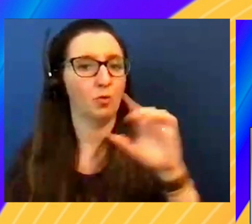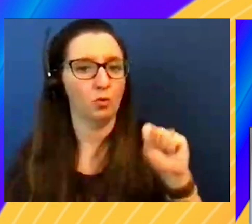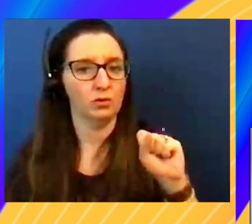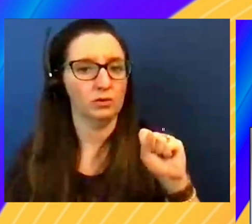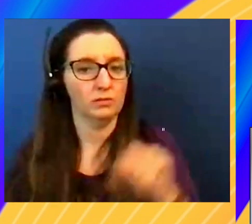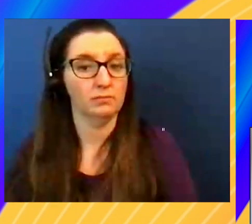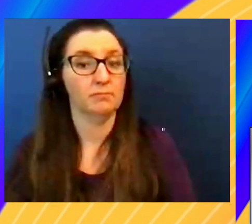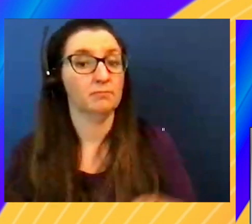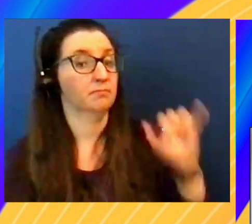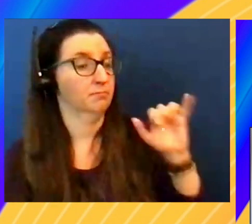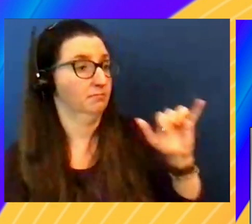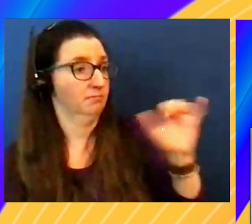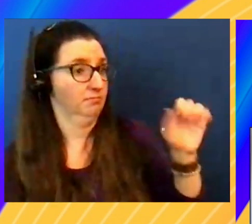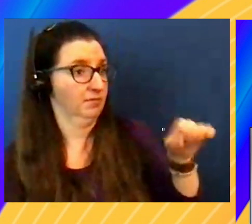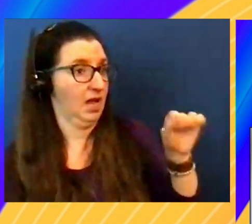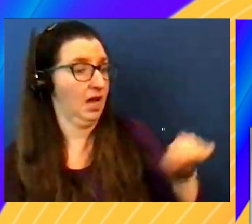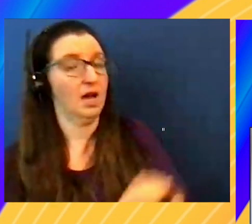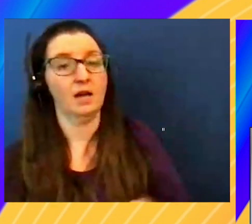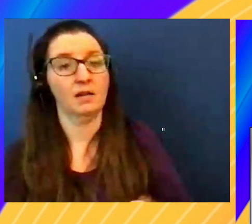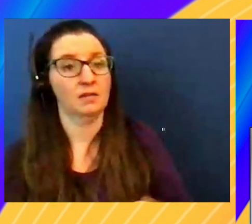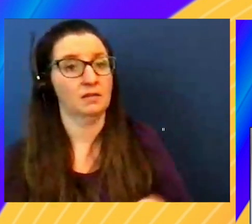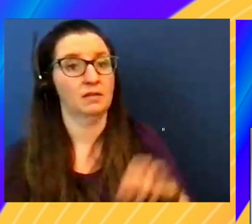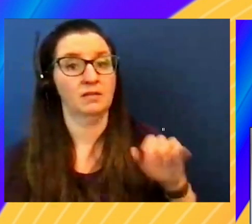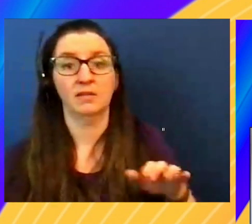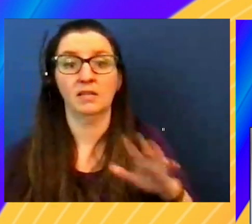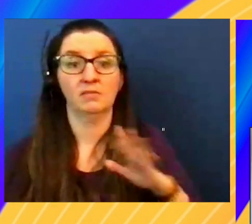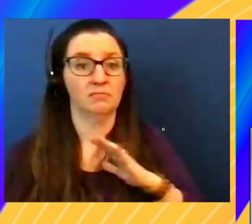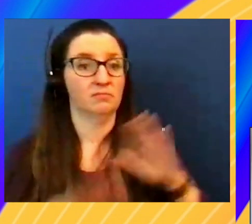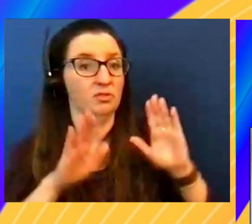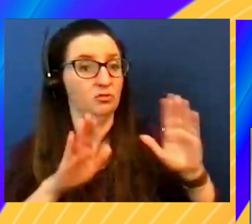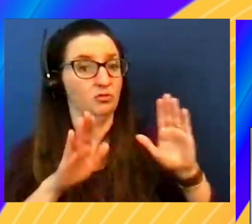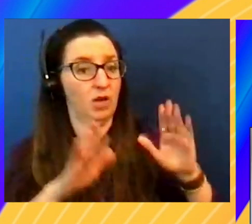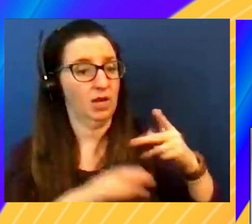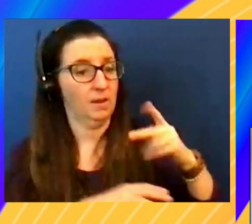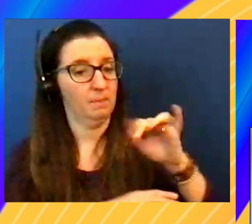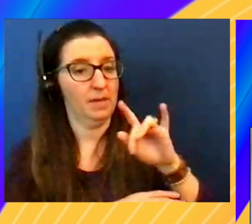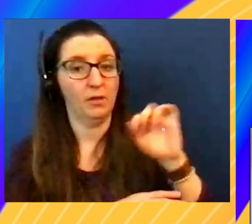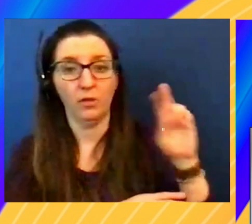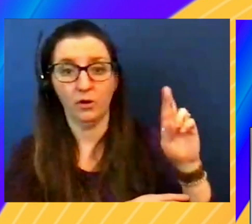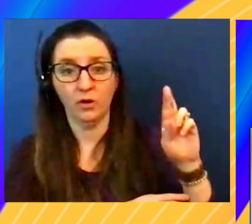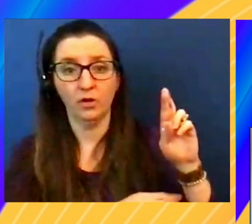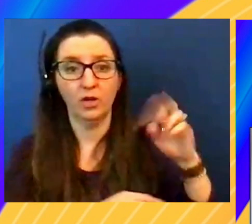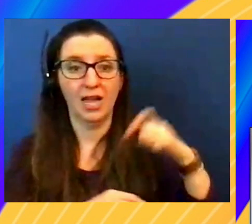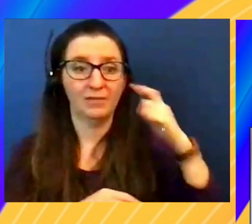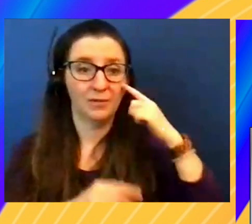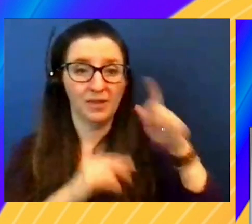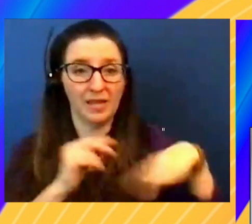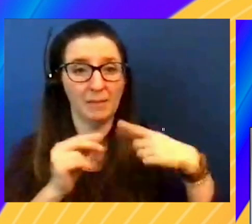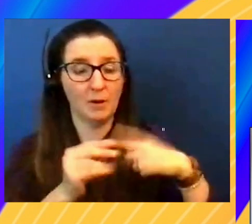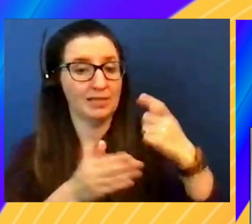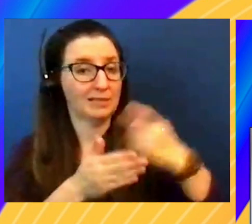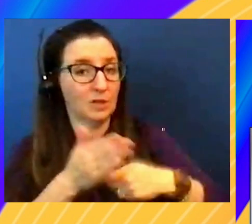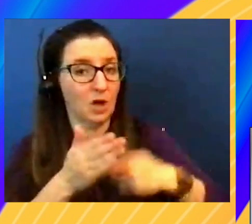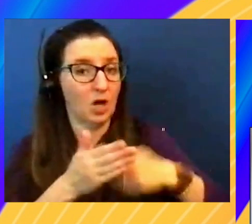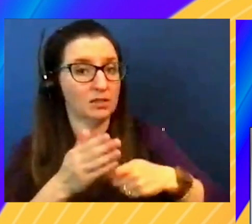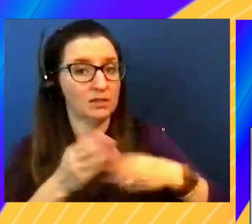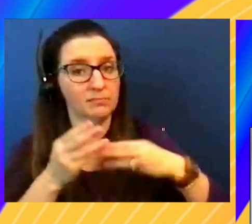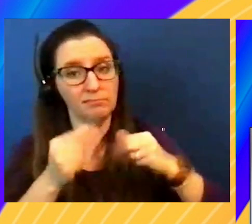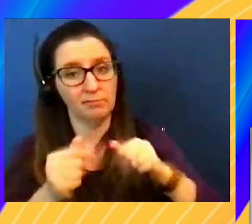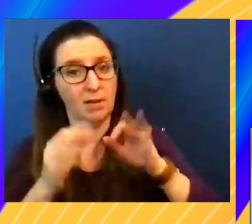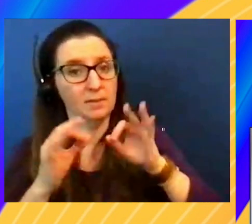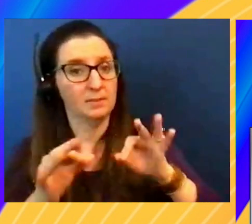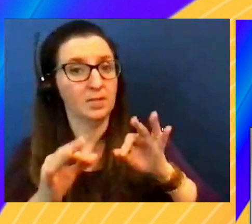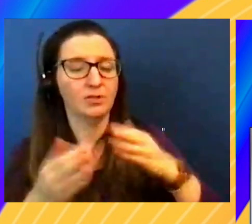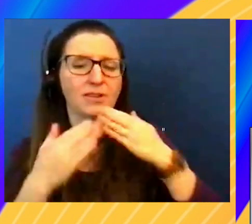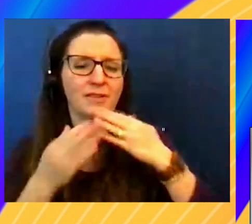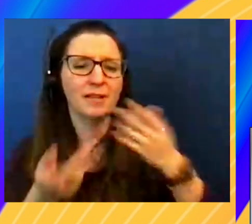the well architected pillars is cost optimization. So with that, thank you for coming. Please stay